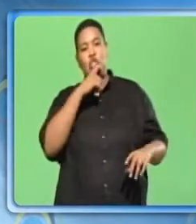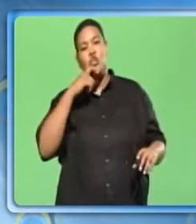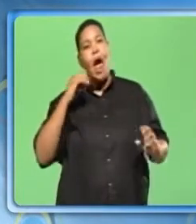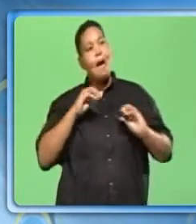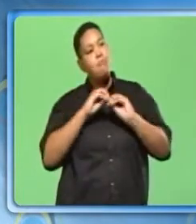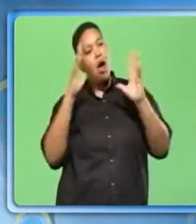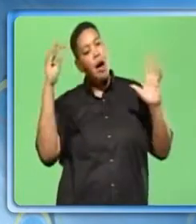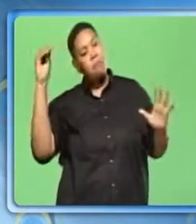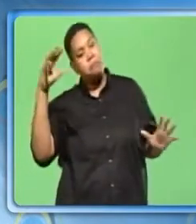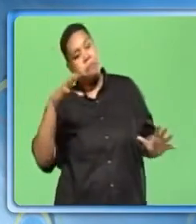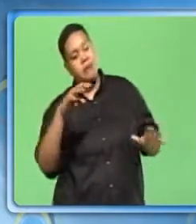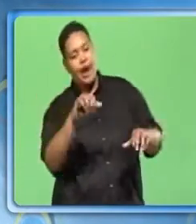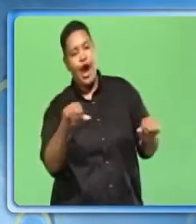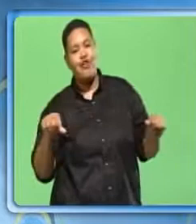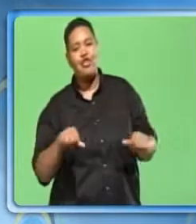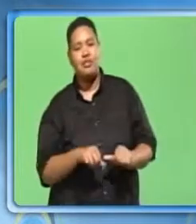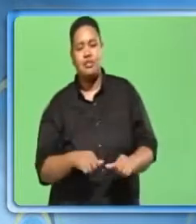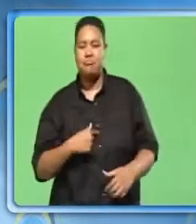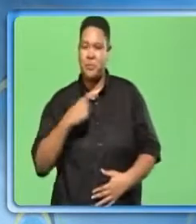areas.